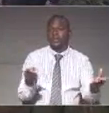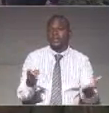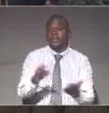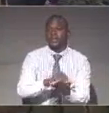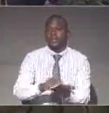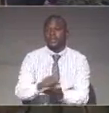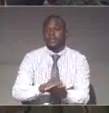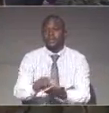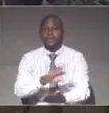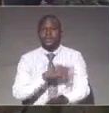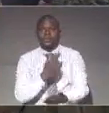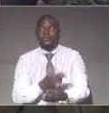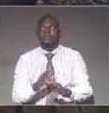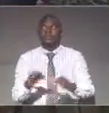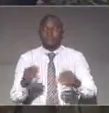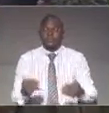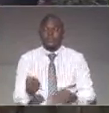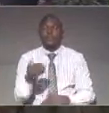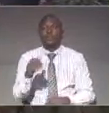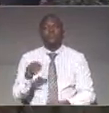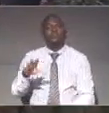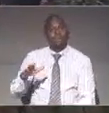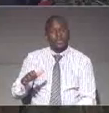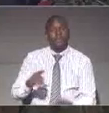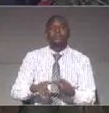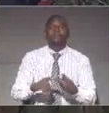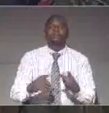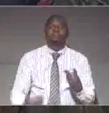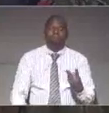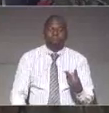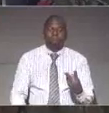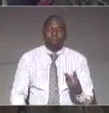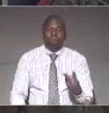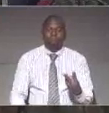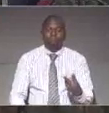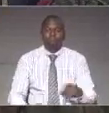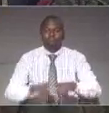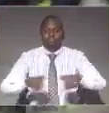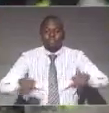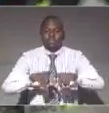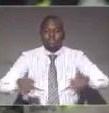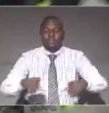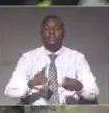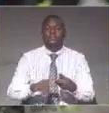resources, a lot of water, a lot of wood,